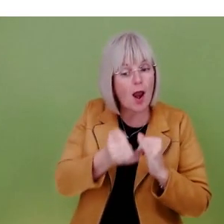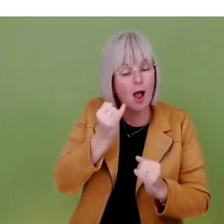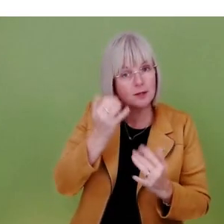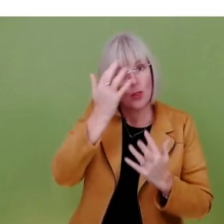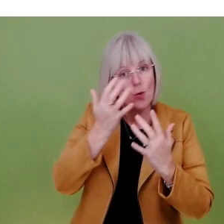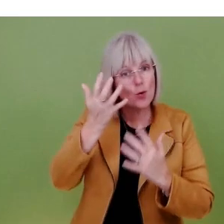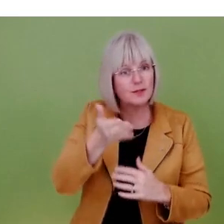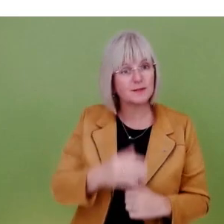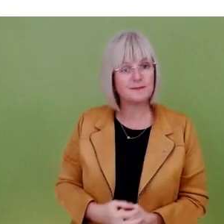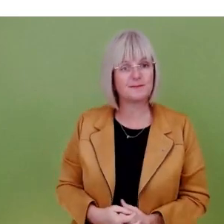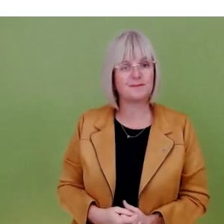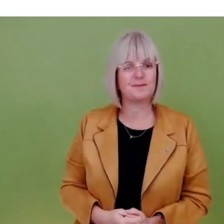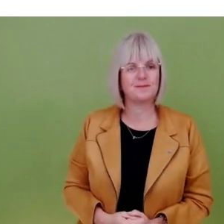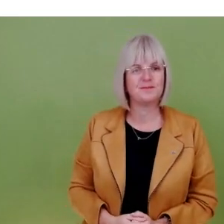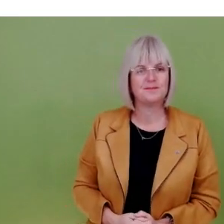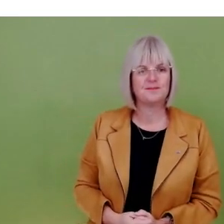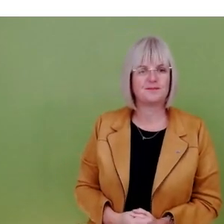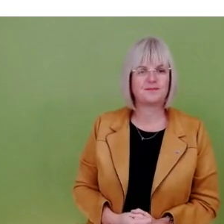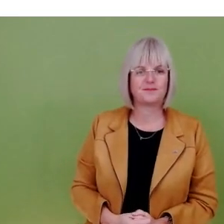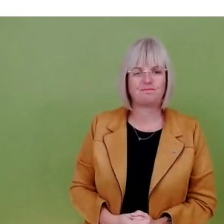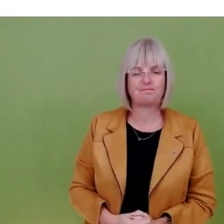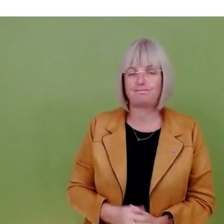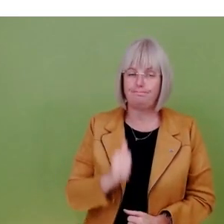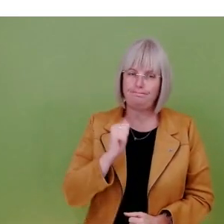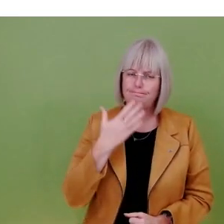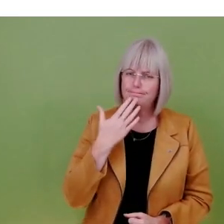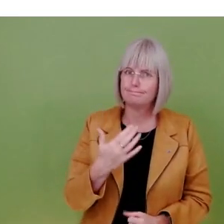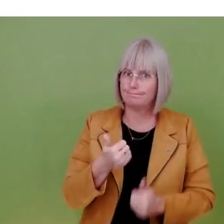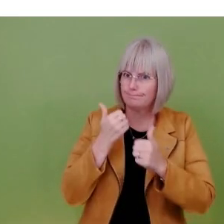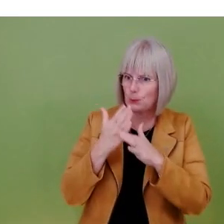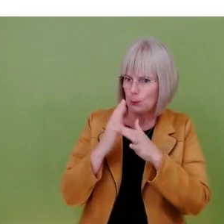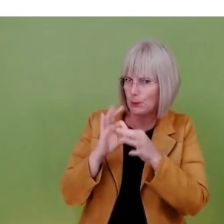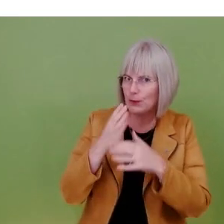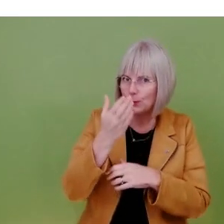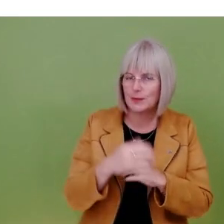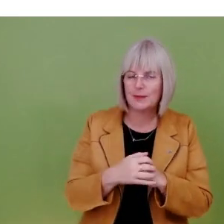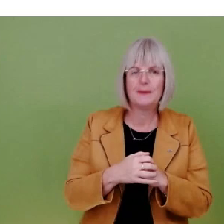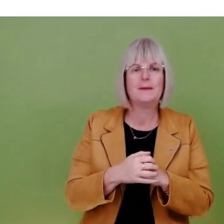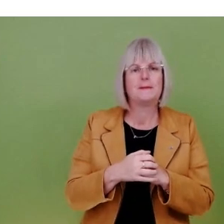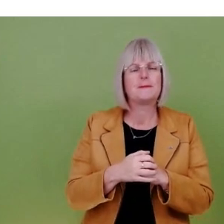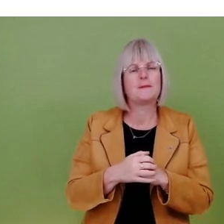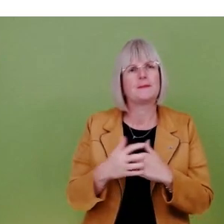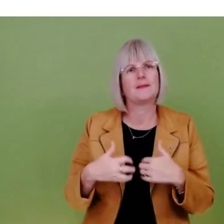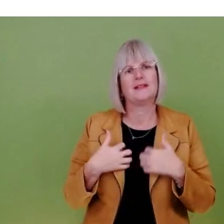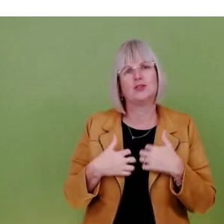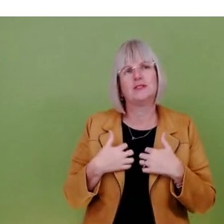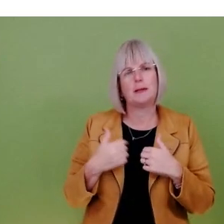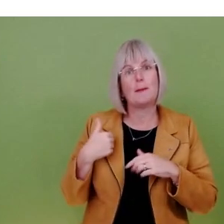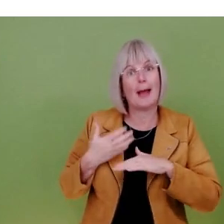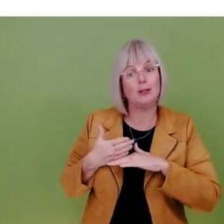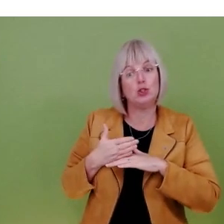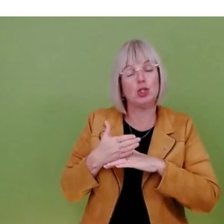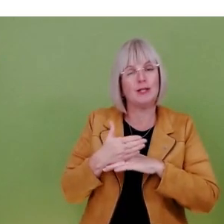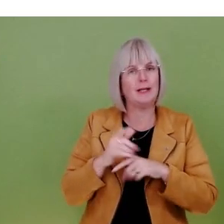Thank you. And it's been great to work with you too, Bill, because I think what's so interesting on the journey I've had with the Psychological Professions Network is how open it